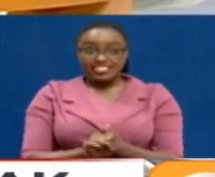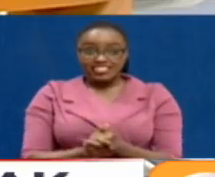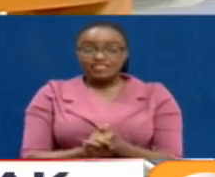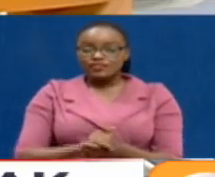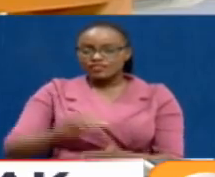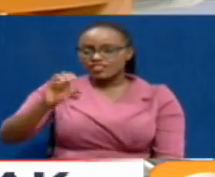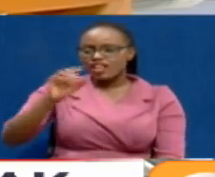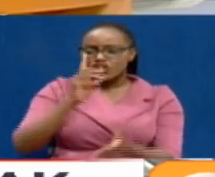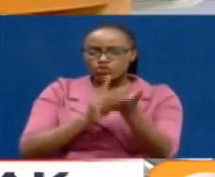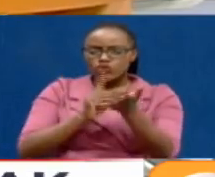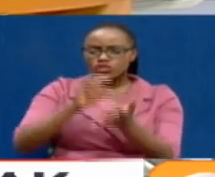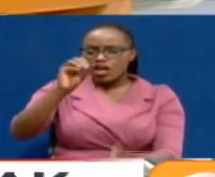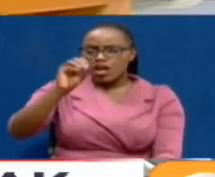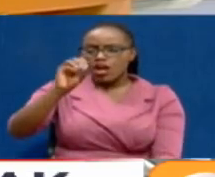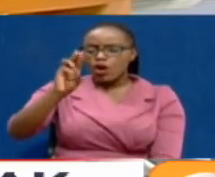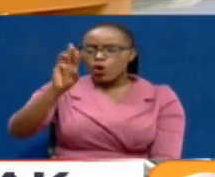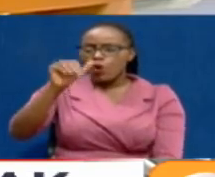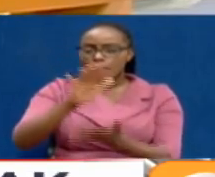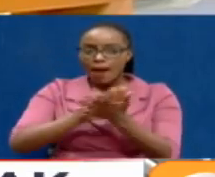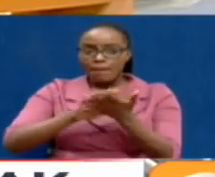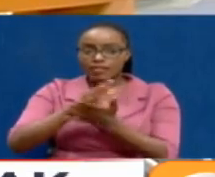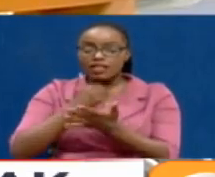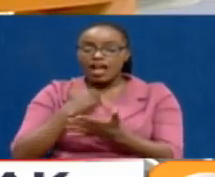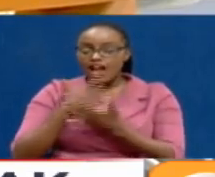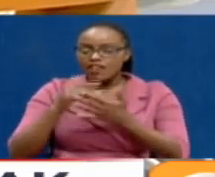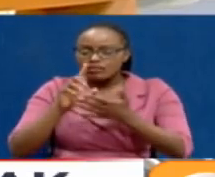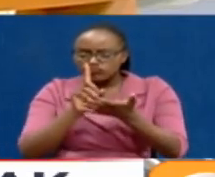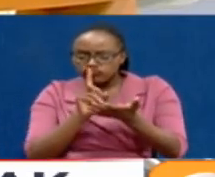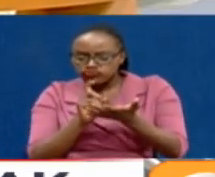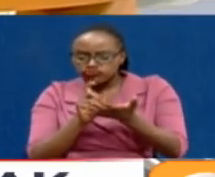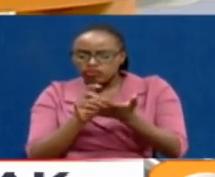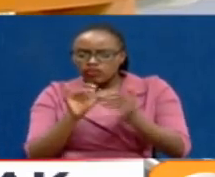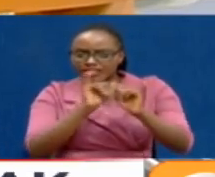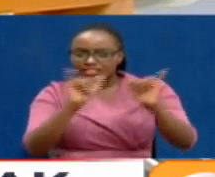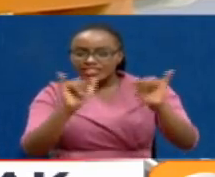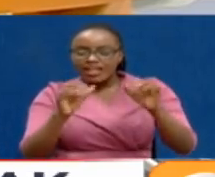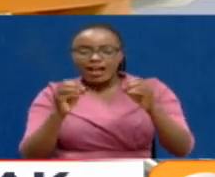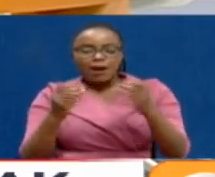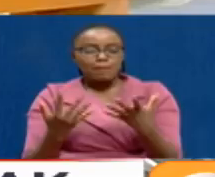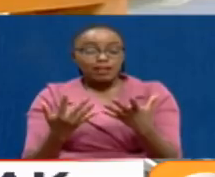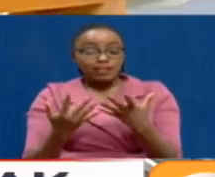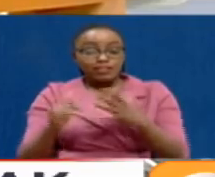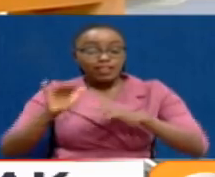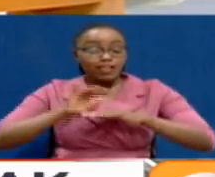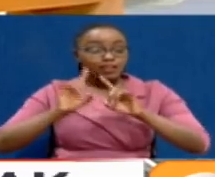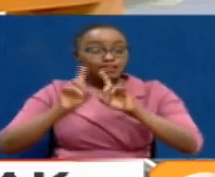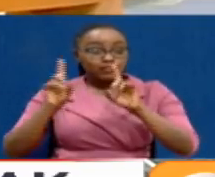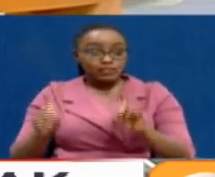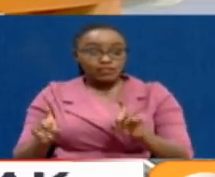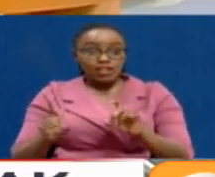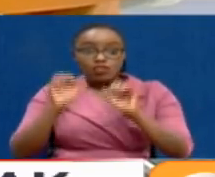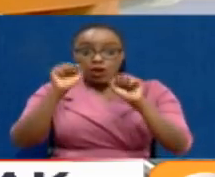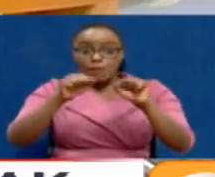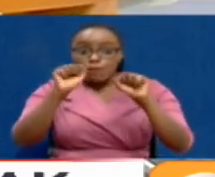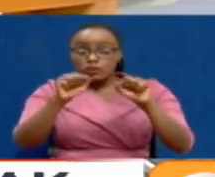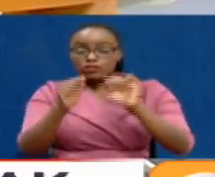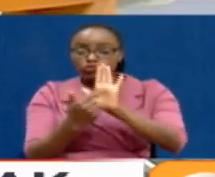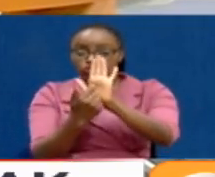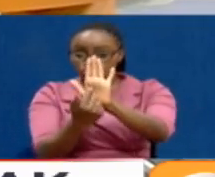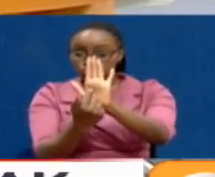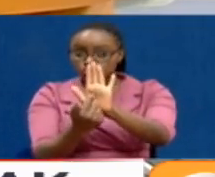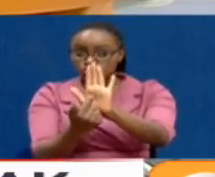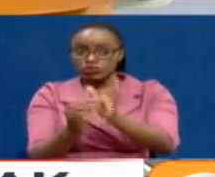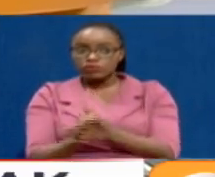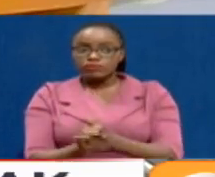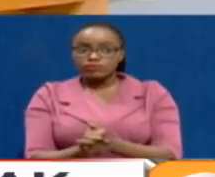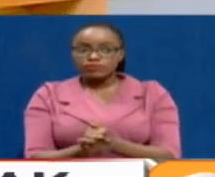Dr. Uma, first of all, let's start with some basics. I have a sanitizer here with me. How much of it is enough? Just if you can just demonstrate.